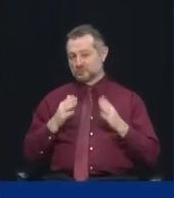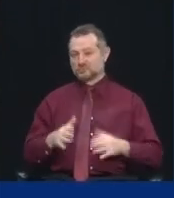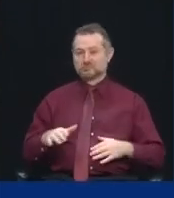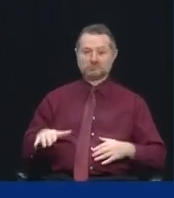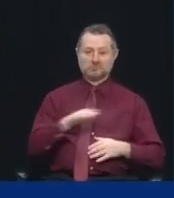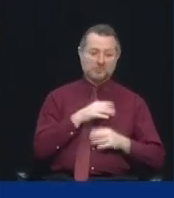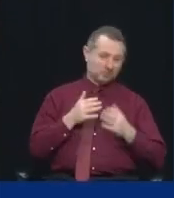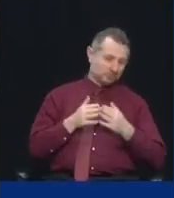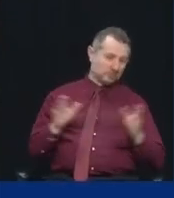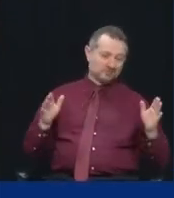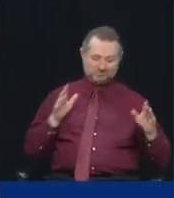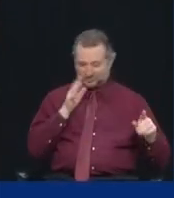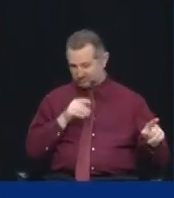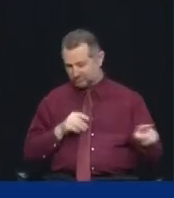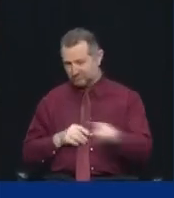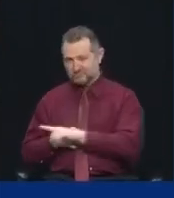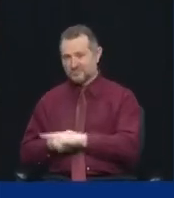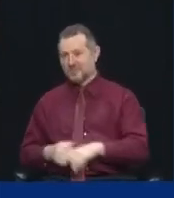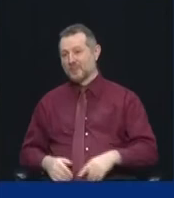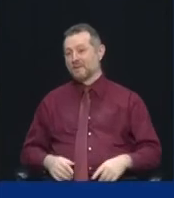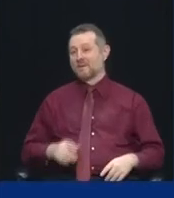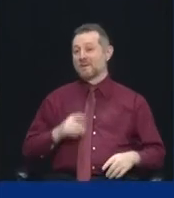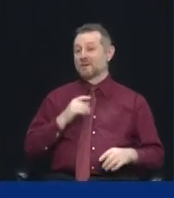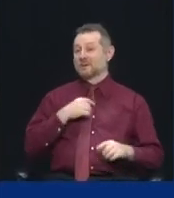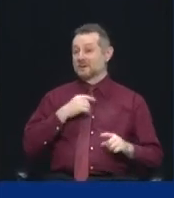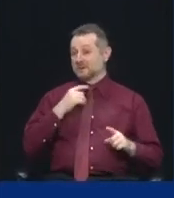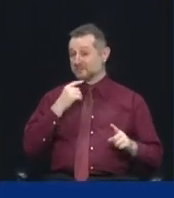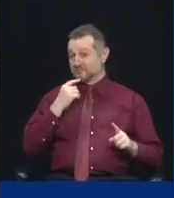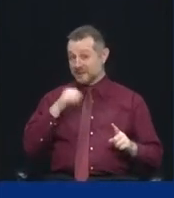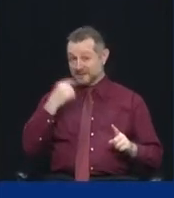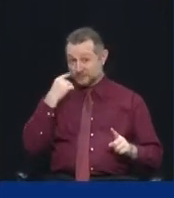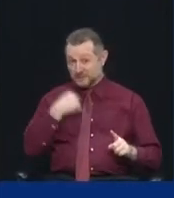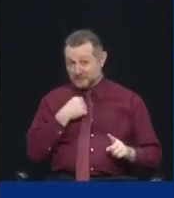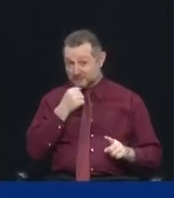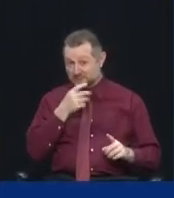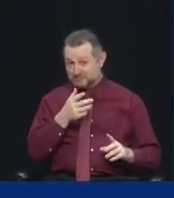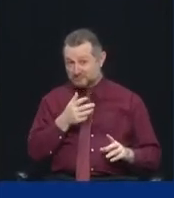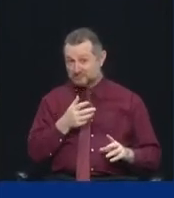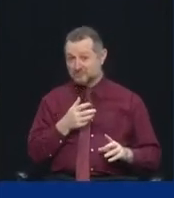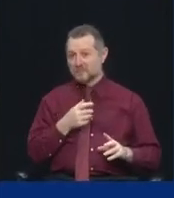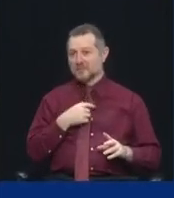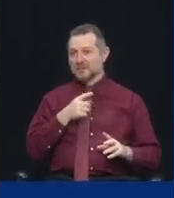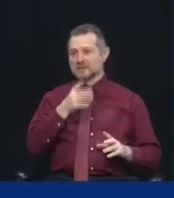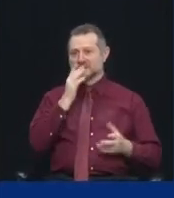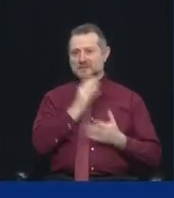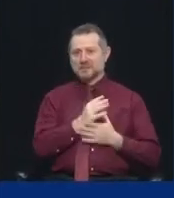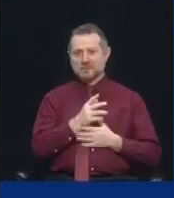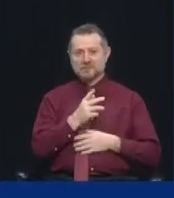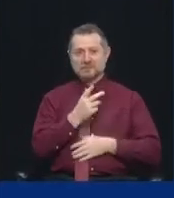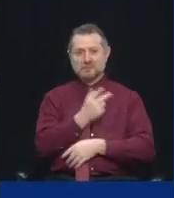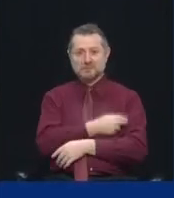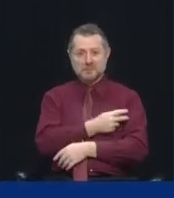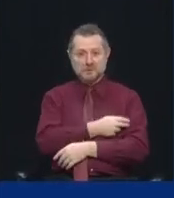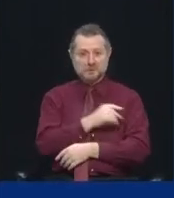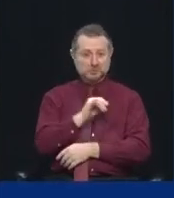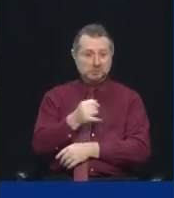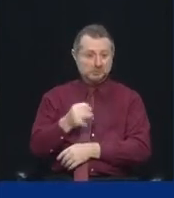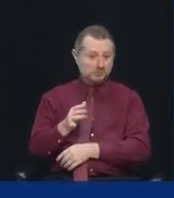large, which just is just to clarify, can you hear me? So you stopped yes. the vaccine rollout because of the Johnson & Johnson